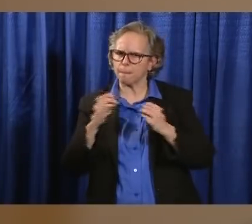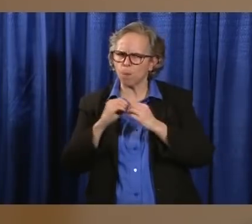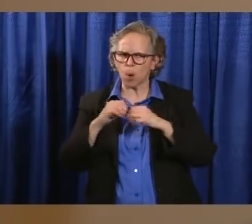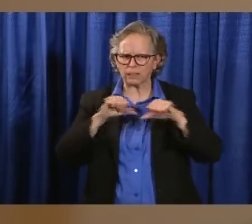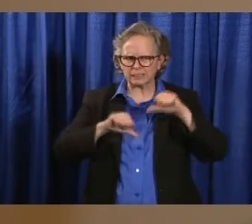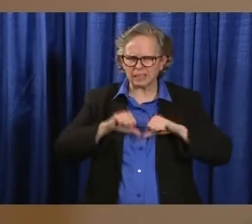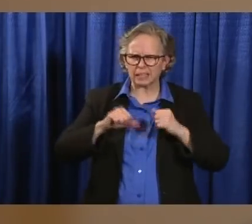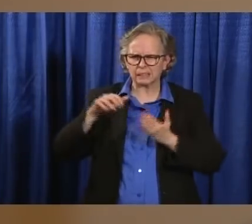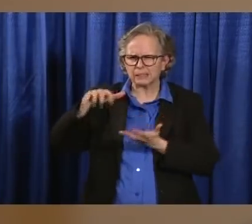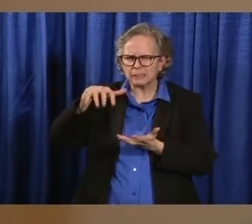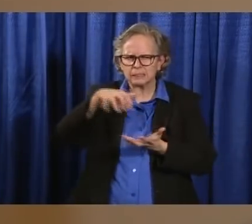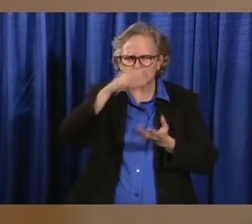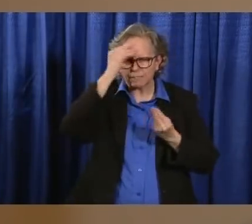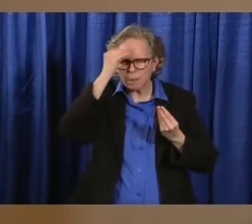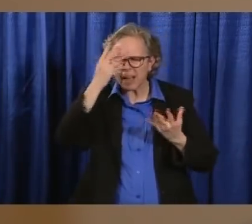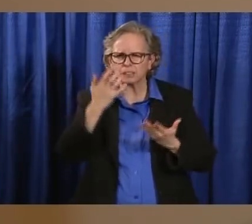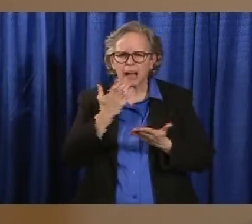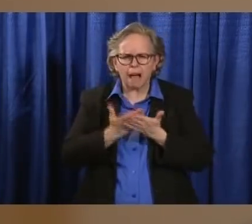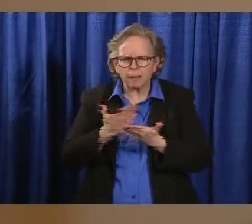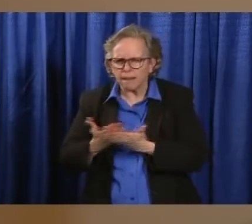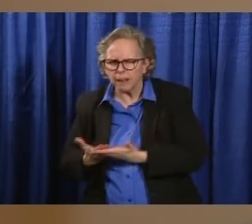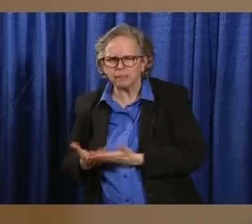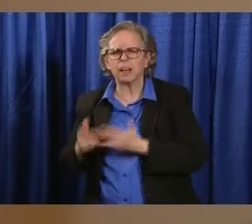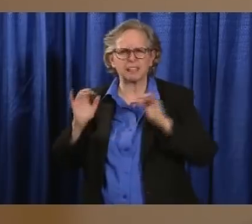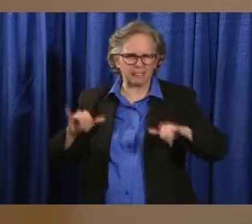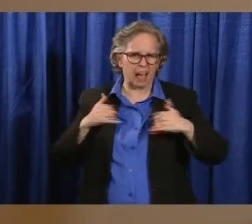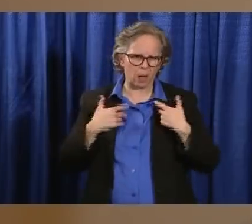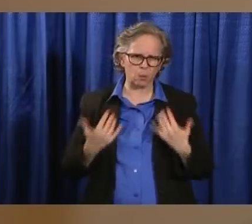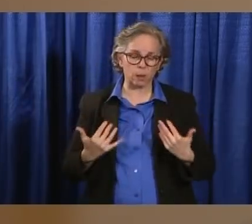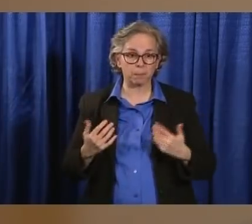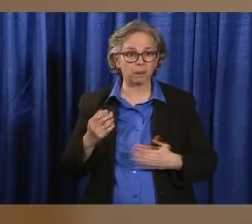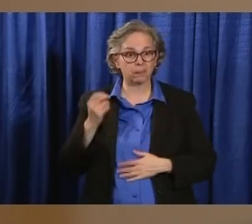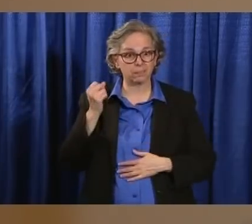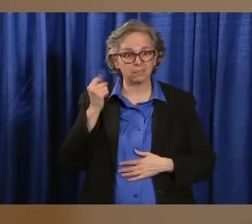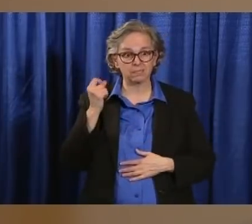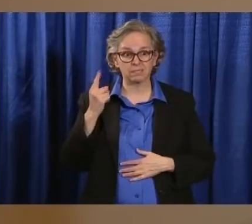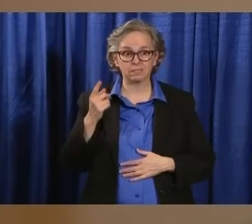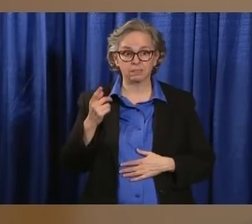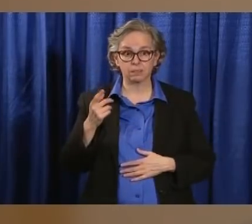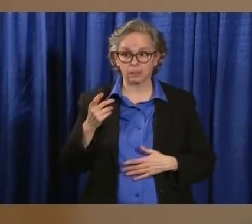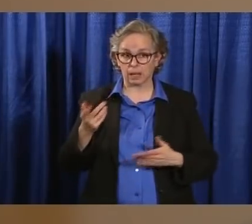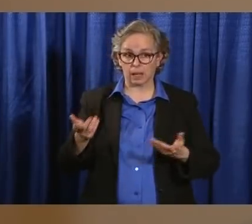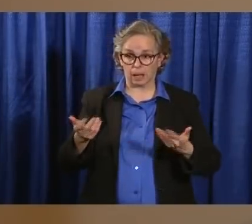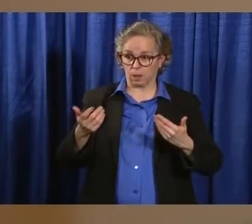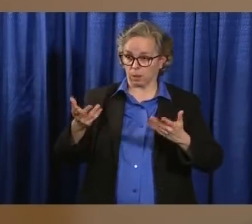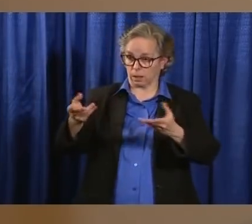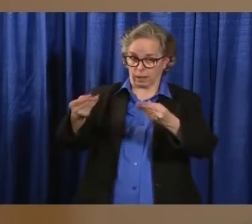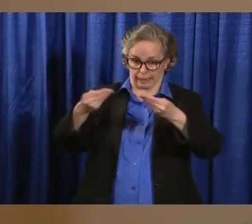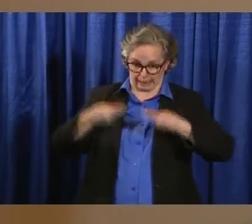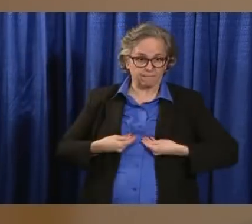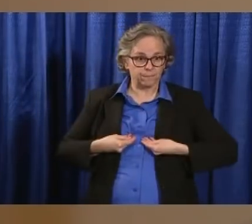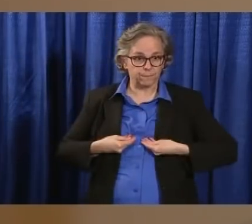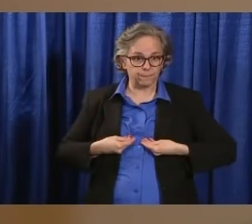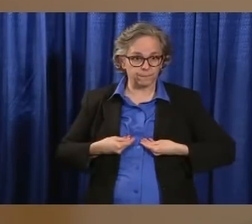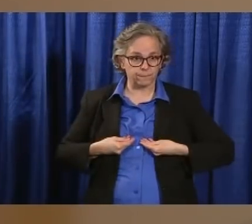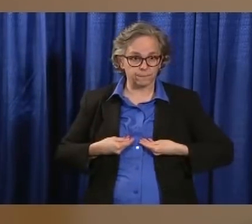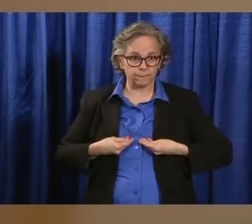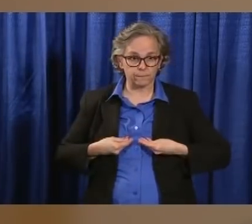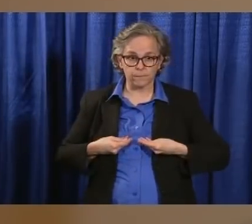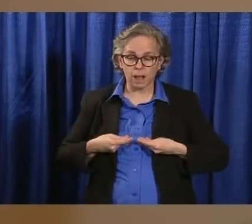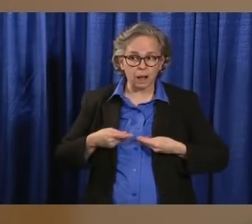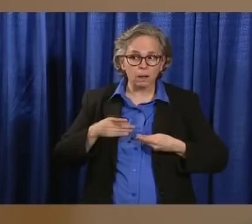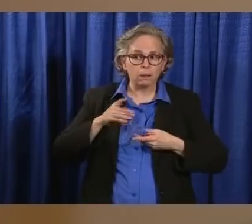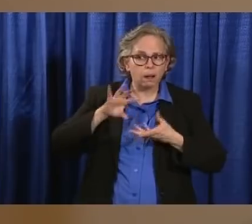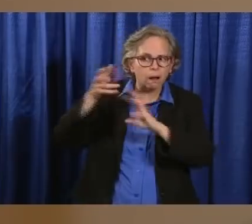that. But we will, again, anything that I can do in a way that doesn't jeopardize very private